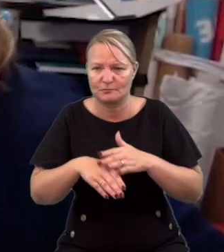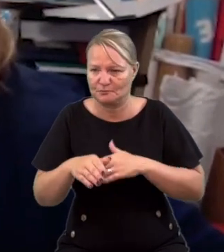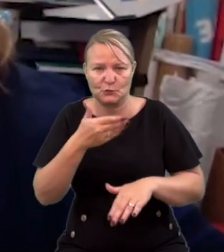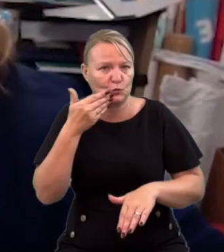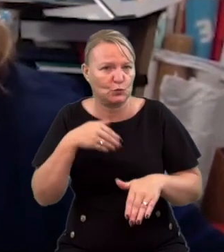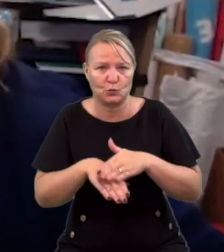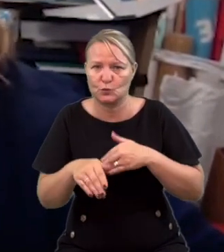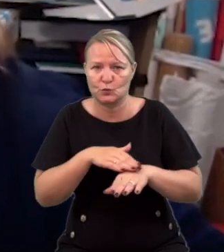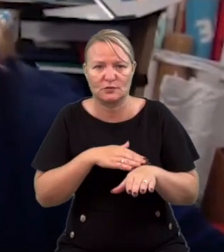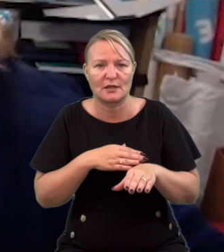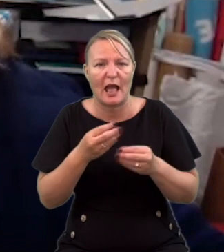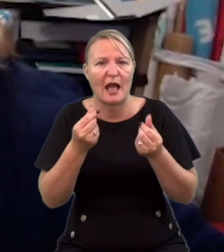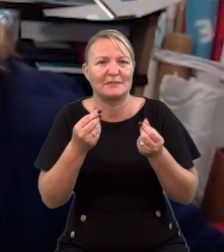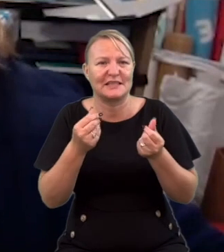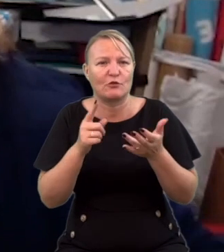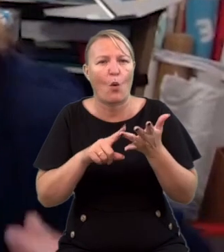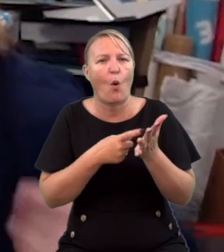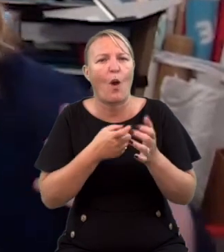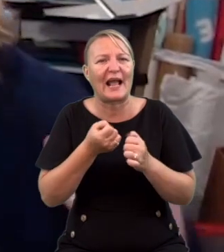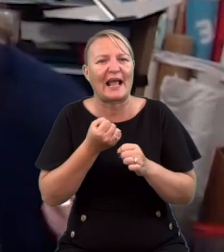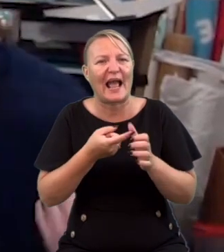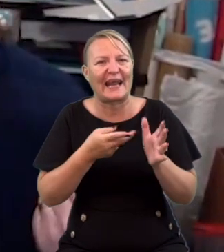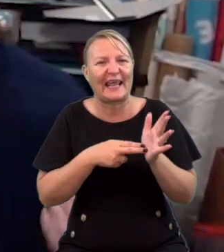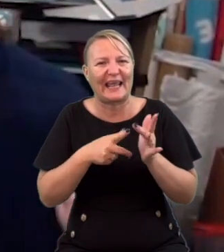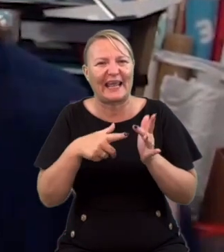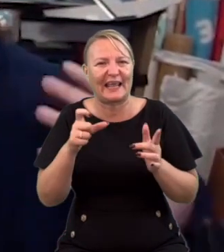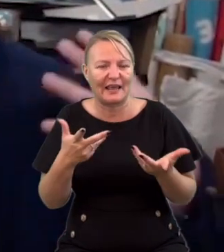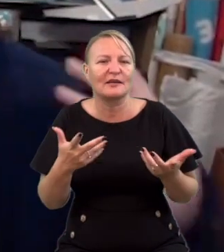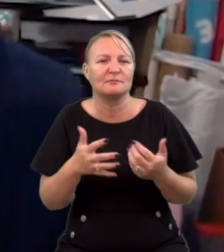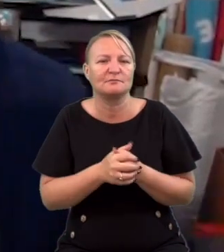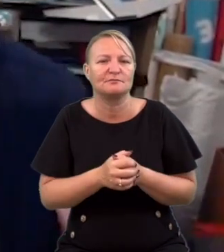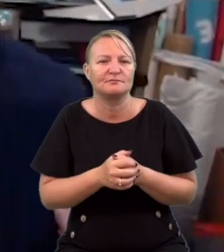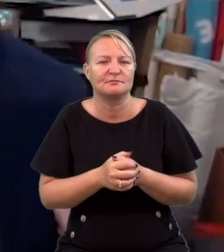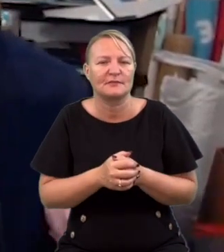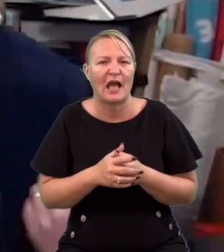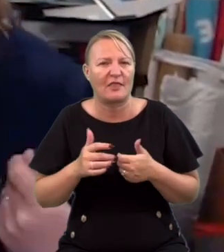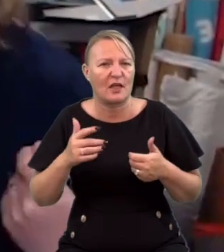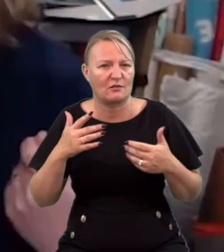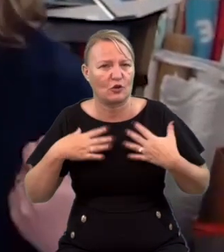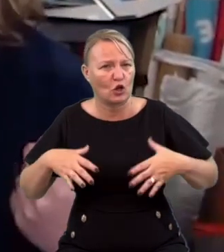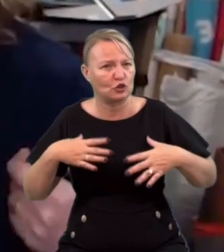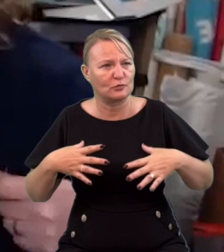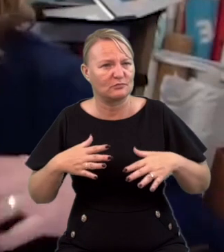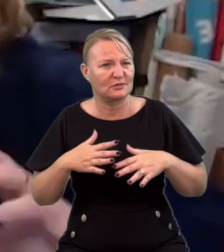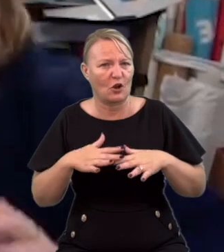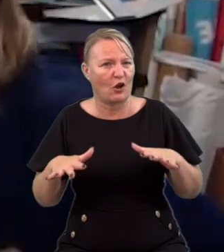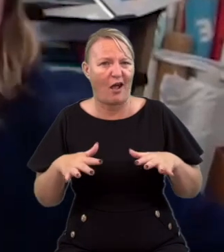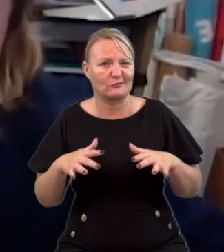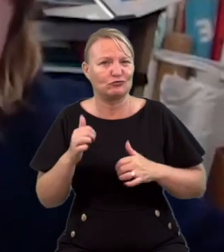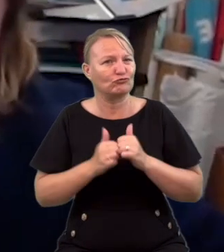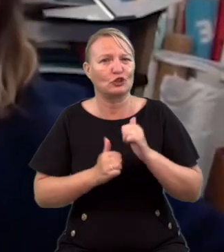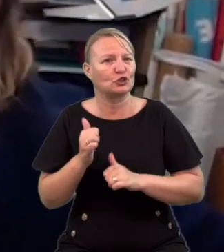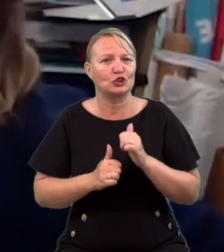all very organic, and they're kind of quite unstructured costumes. They're